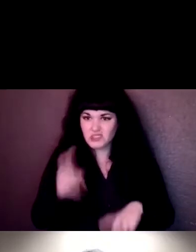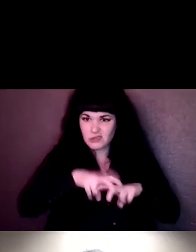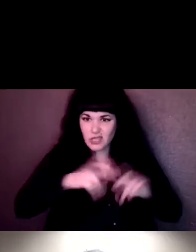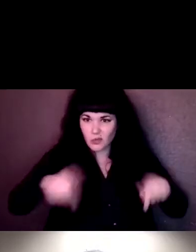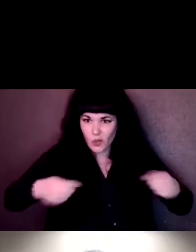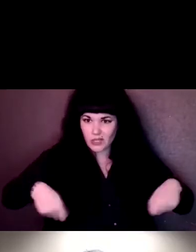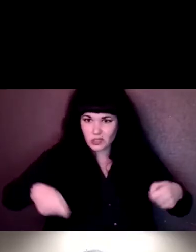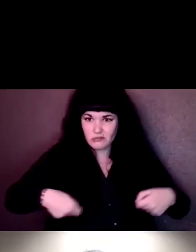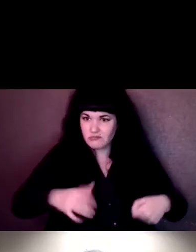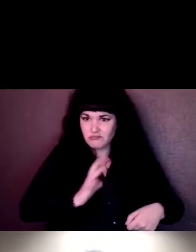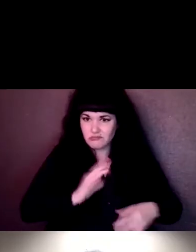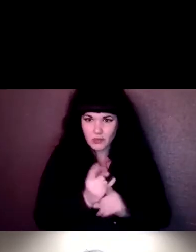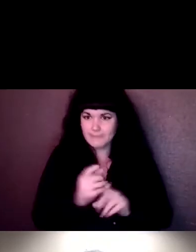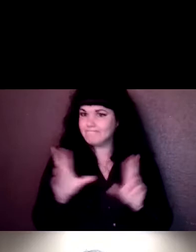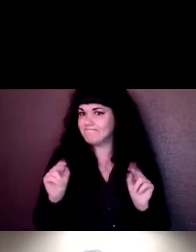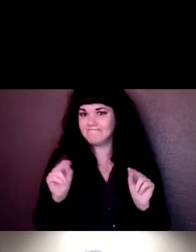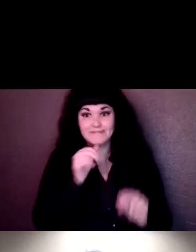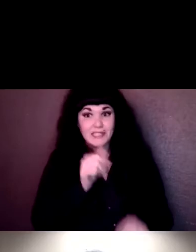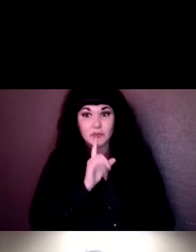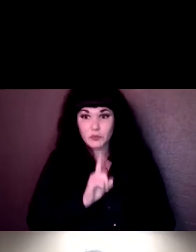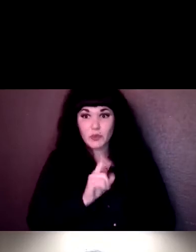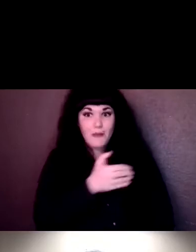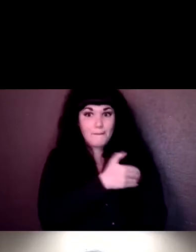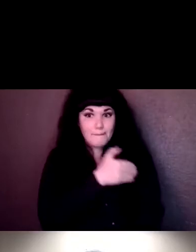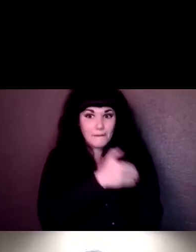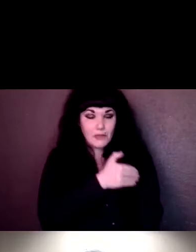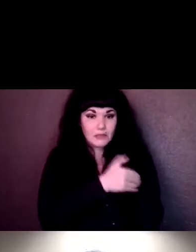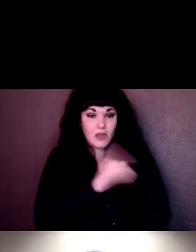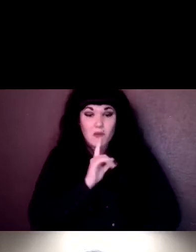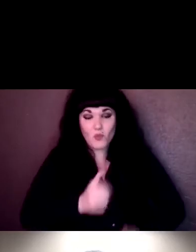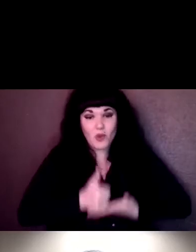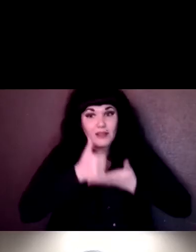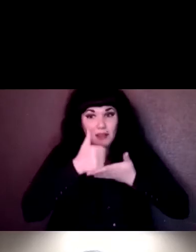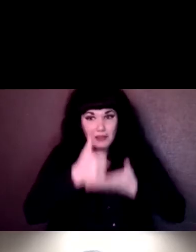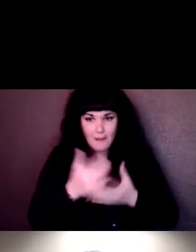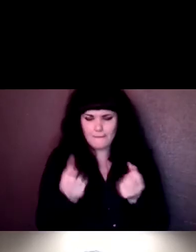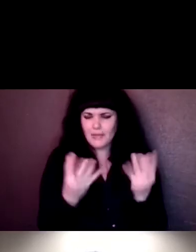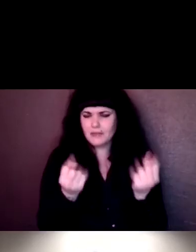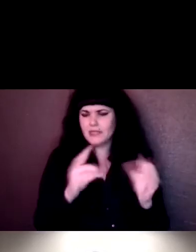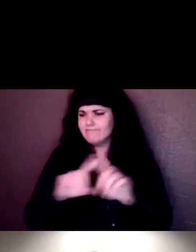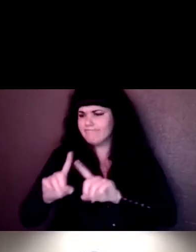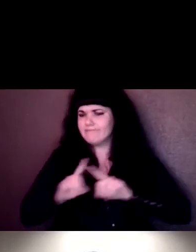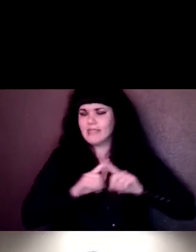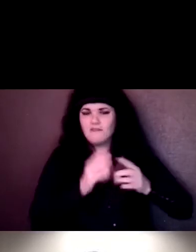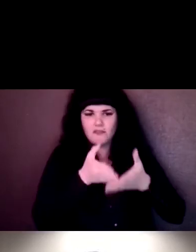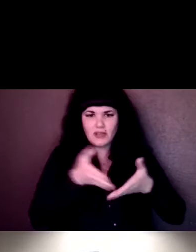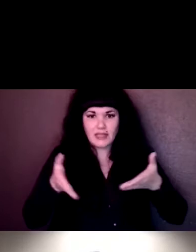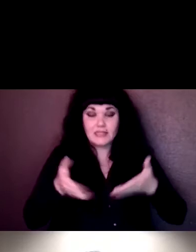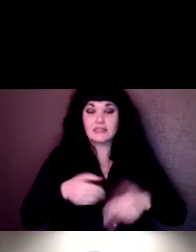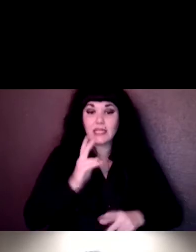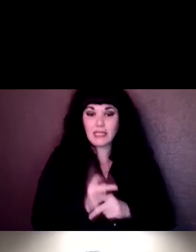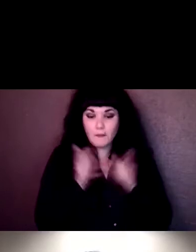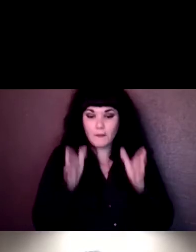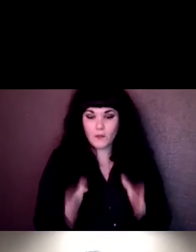Muscles are designed to be very helpful for a variety of things to keep you healthy. But of course, that they're very important